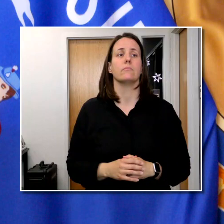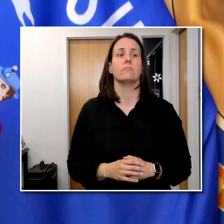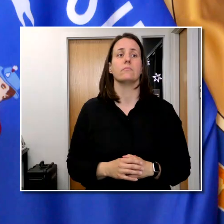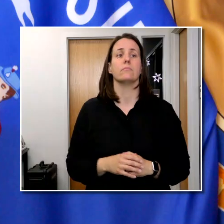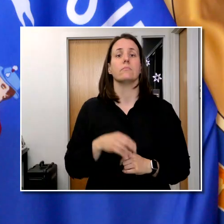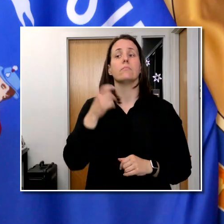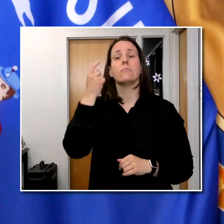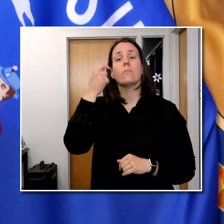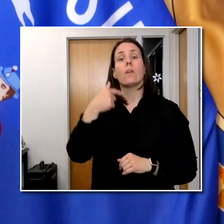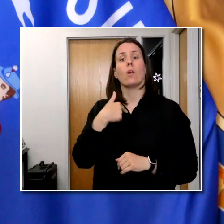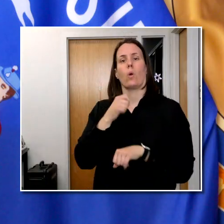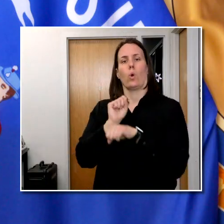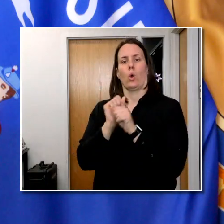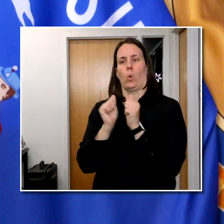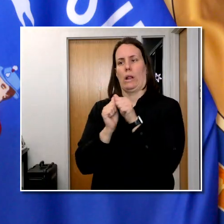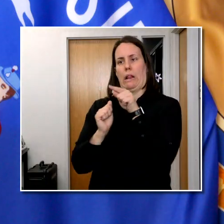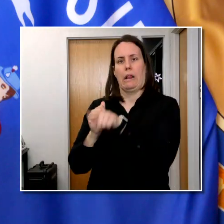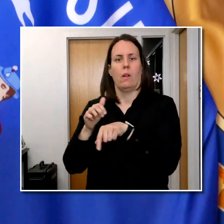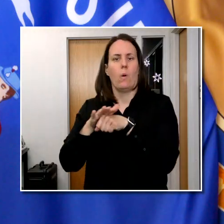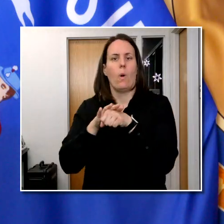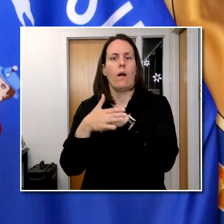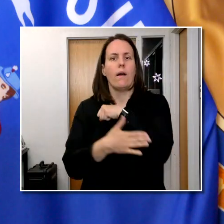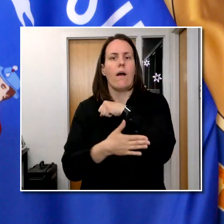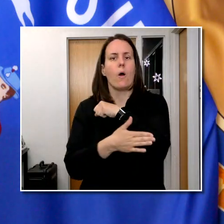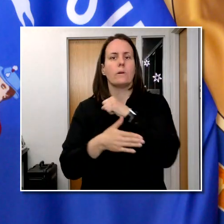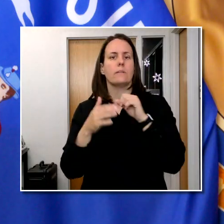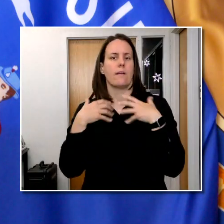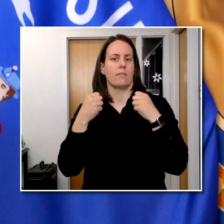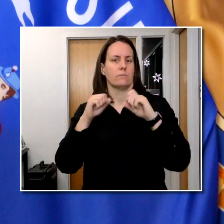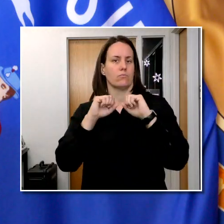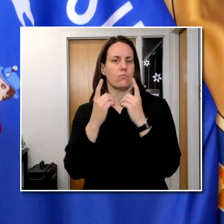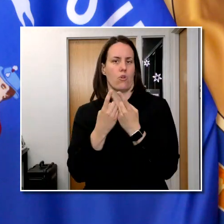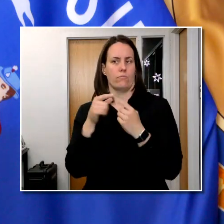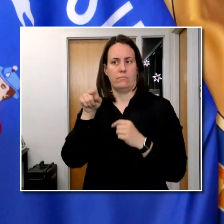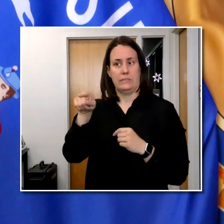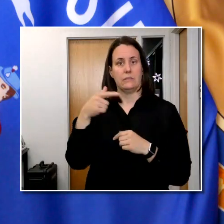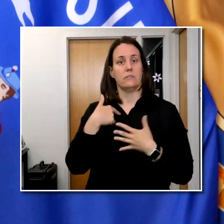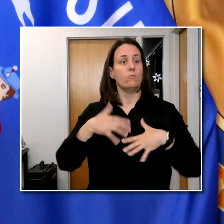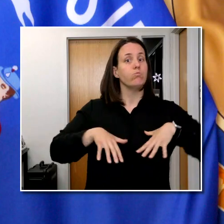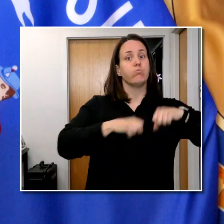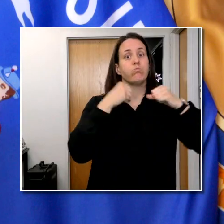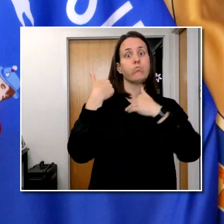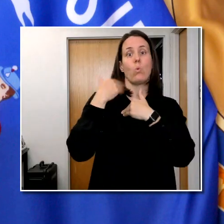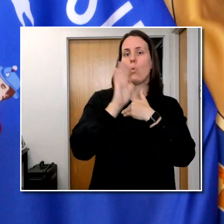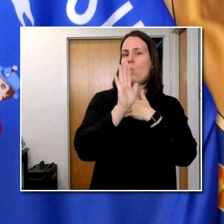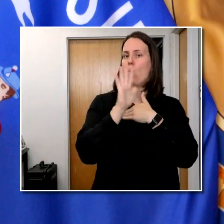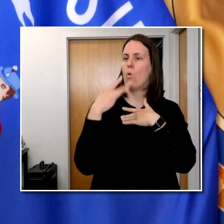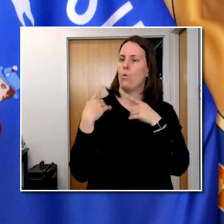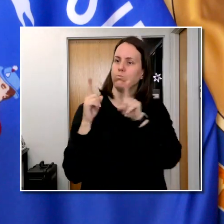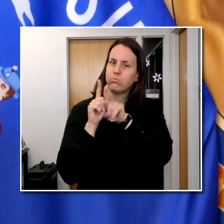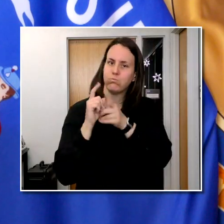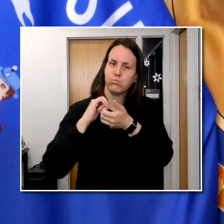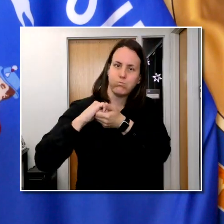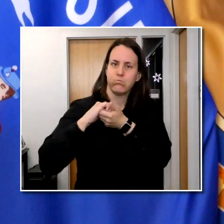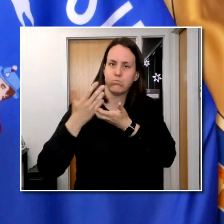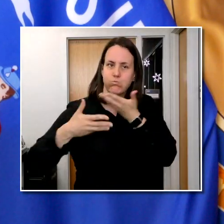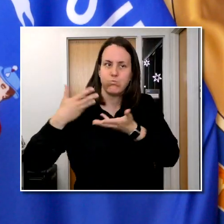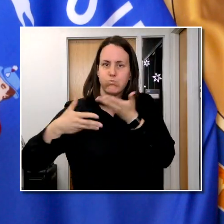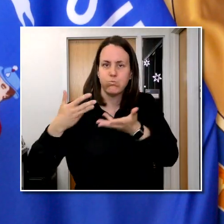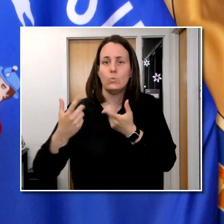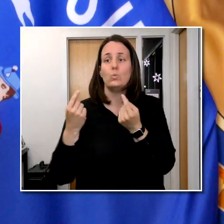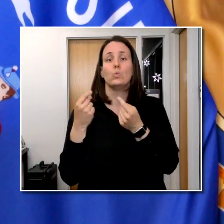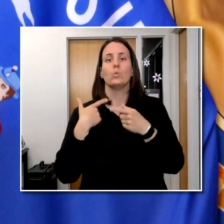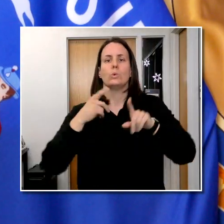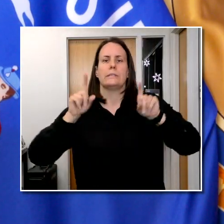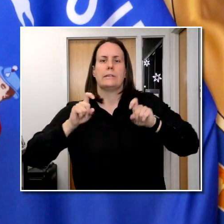and our Guard teams are supporting them. But as of the end of the day yesterday, our Guard teams have collected more than 7,500